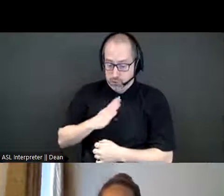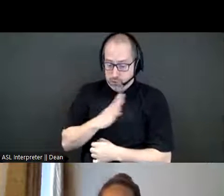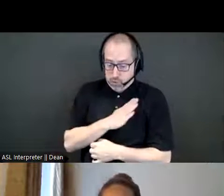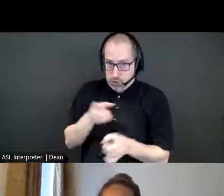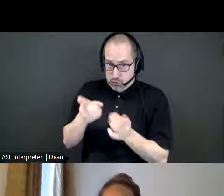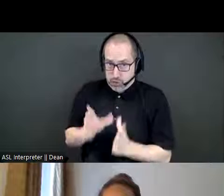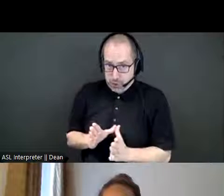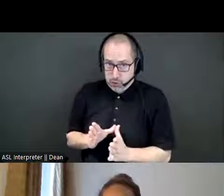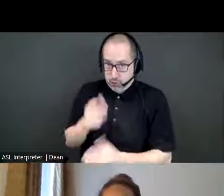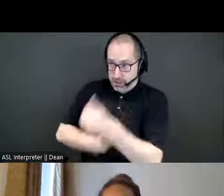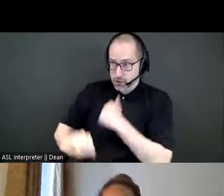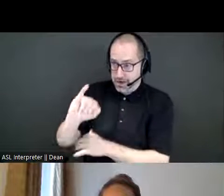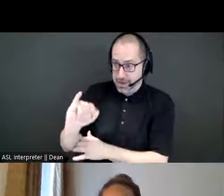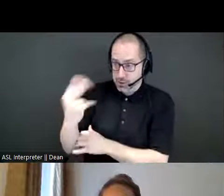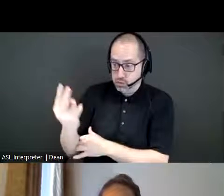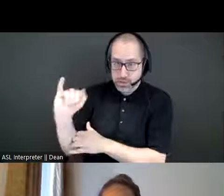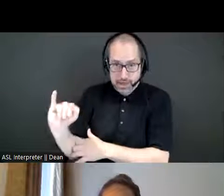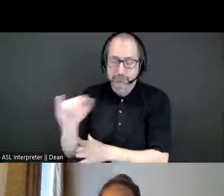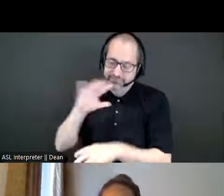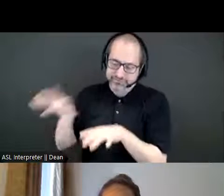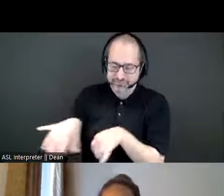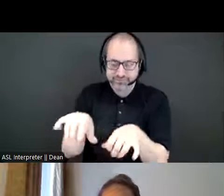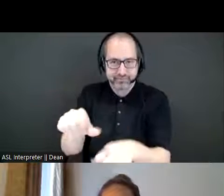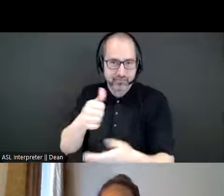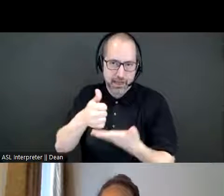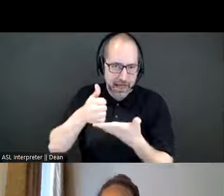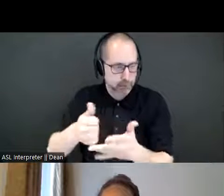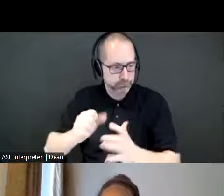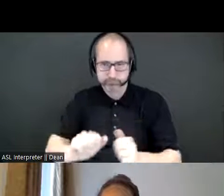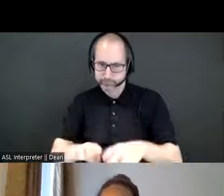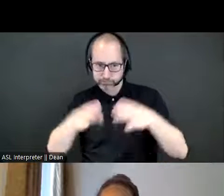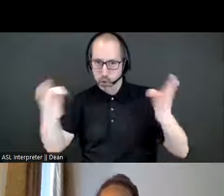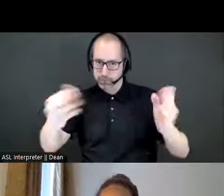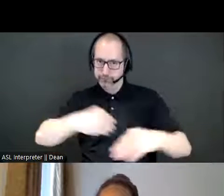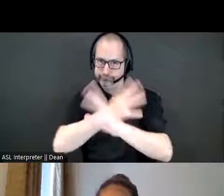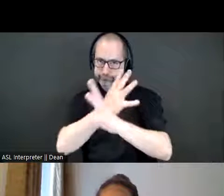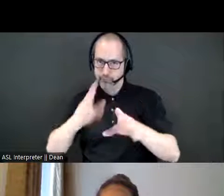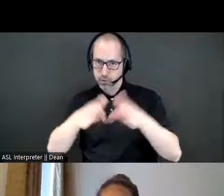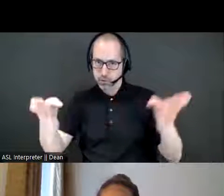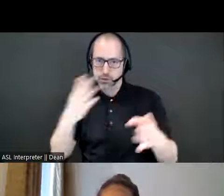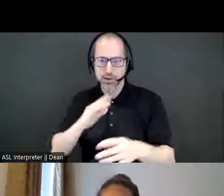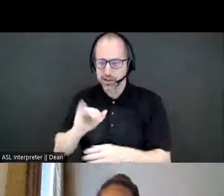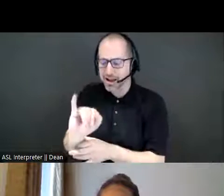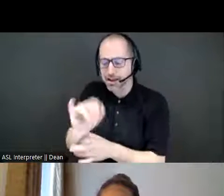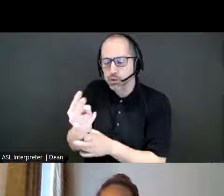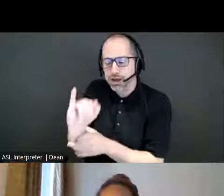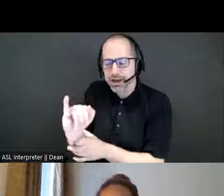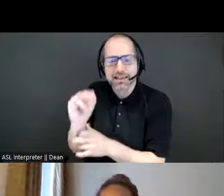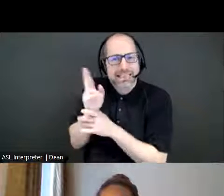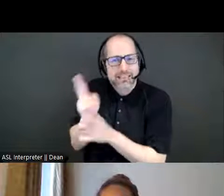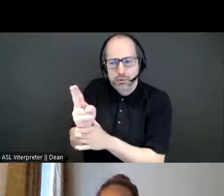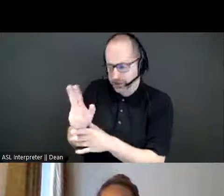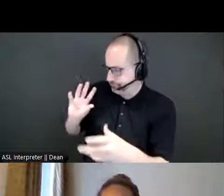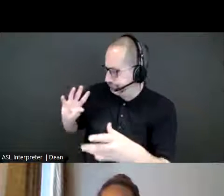I have stepped in for her to help kick off this event with a brief history of I2I and to summarize